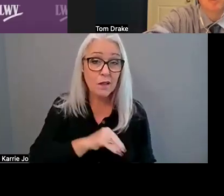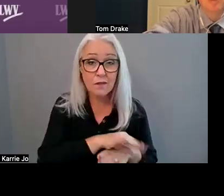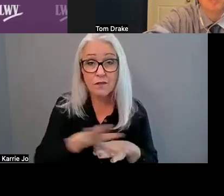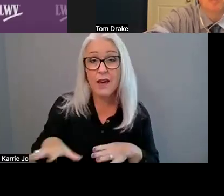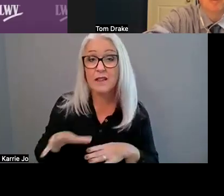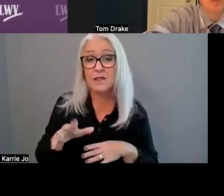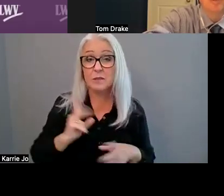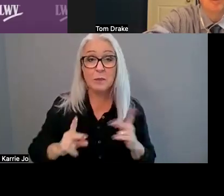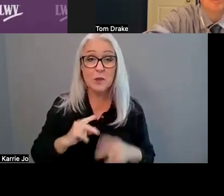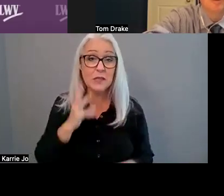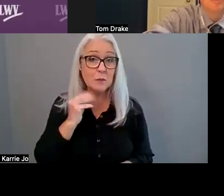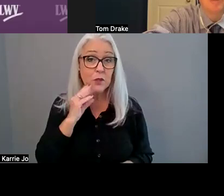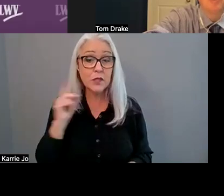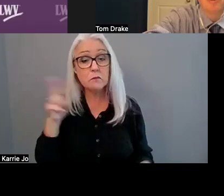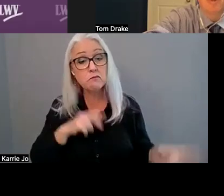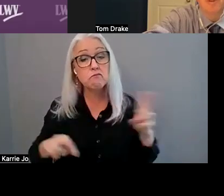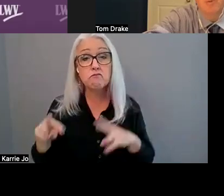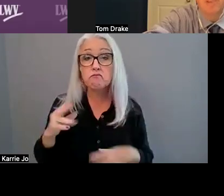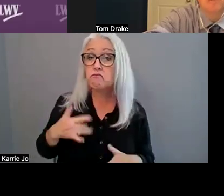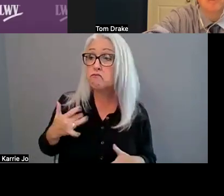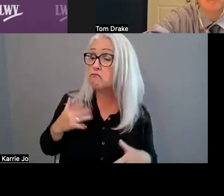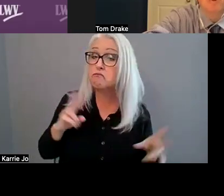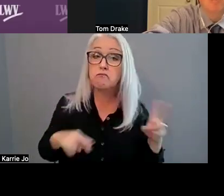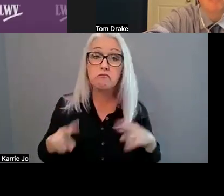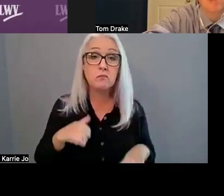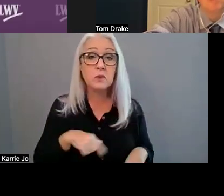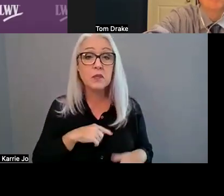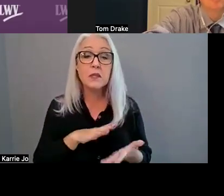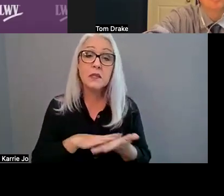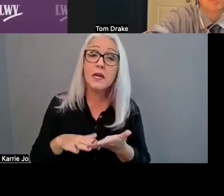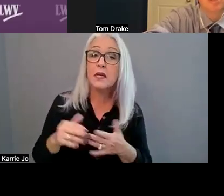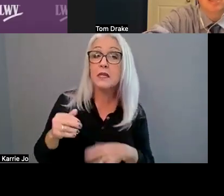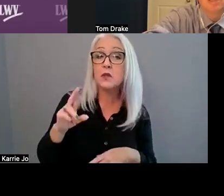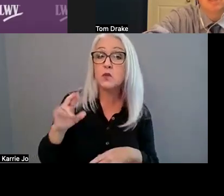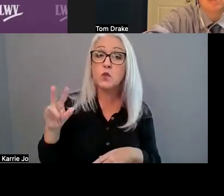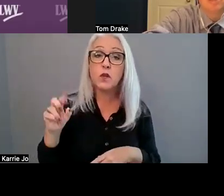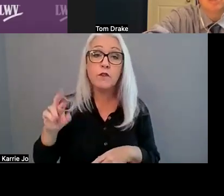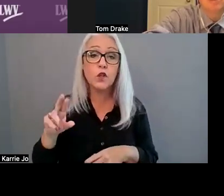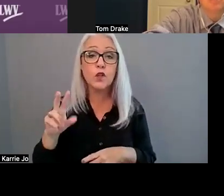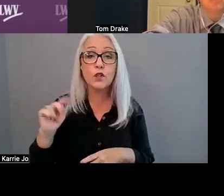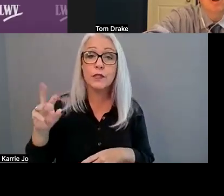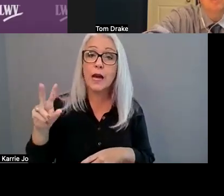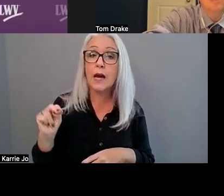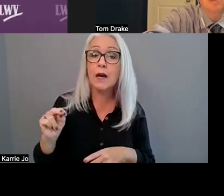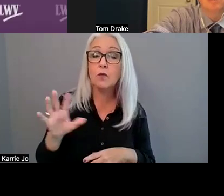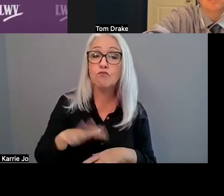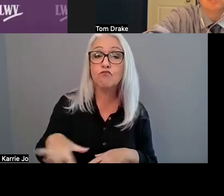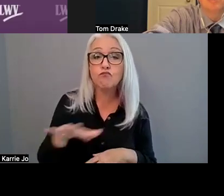experience when they come to our village. They hear about a quaint, you know, small Rivertowns village, And I think it's up to